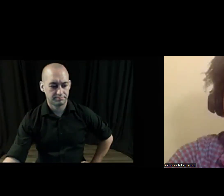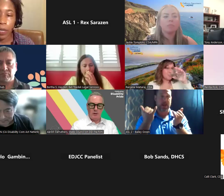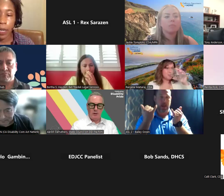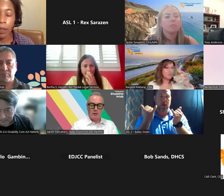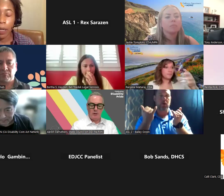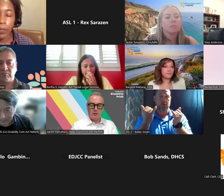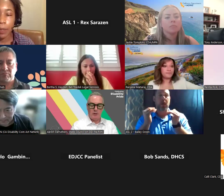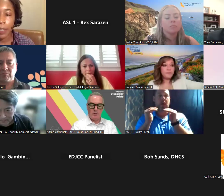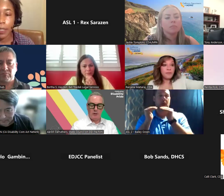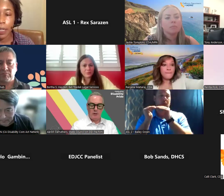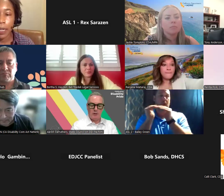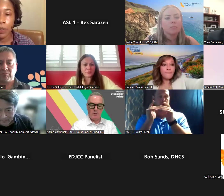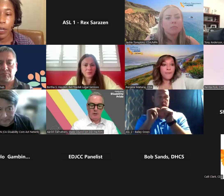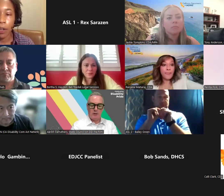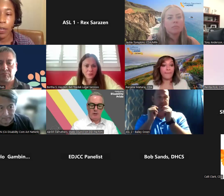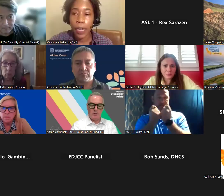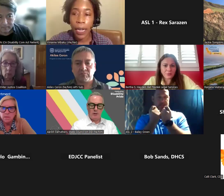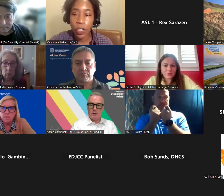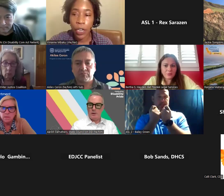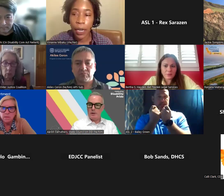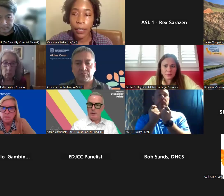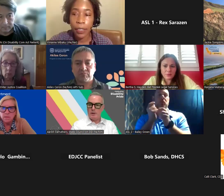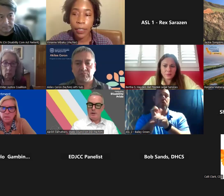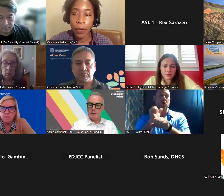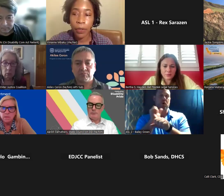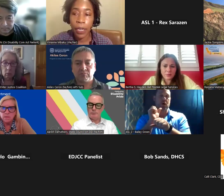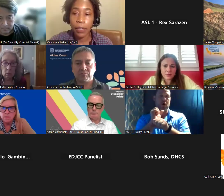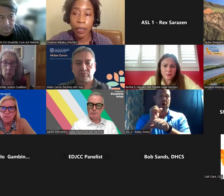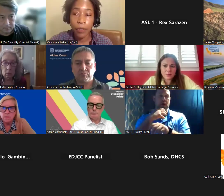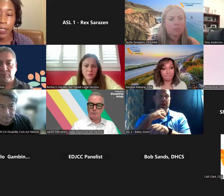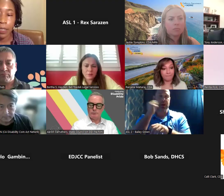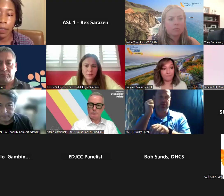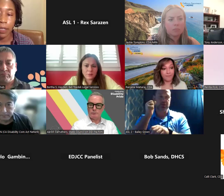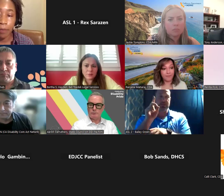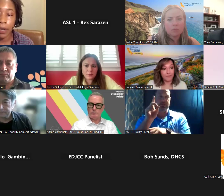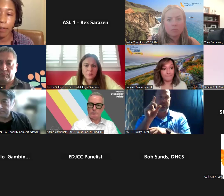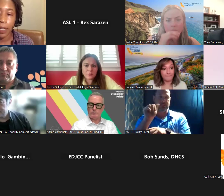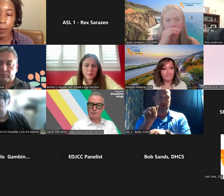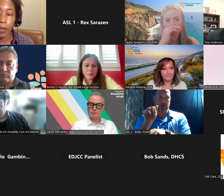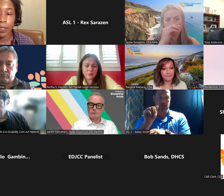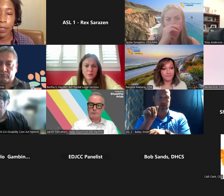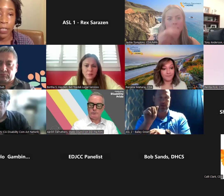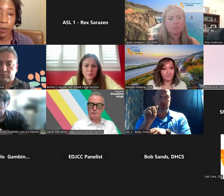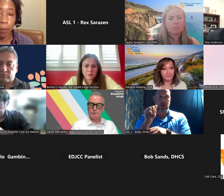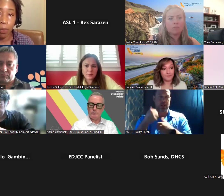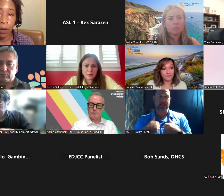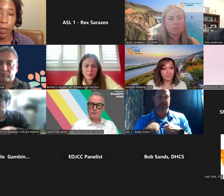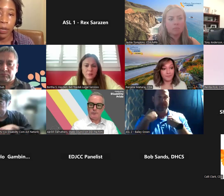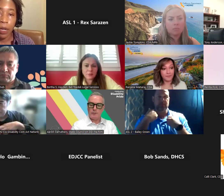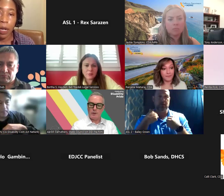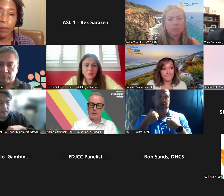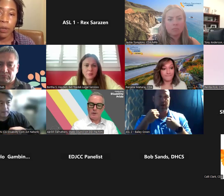at CDA is working on an aging and disability lived experience advisory